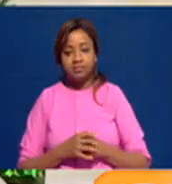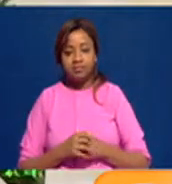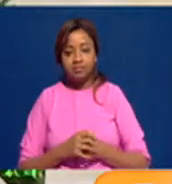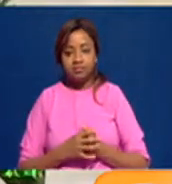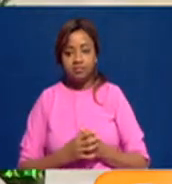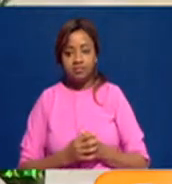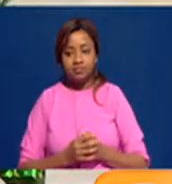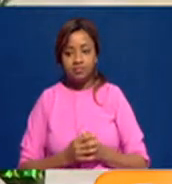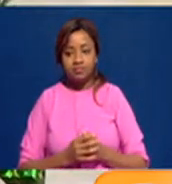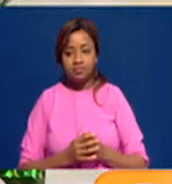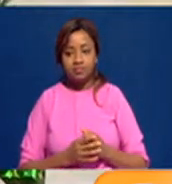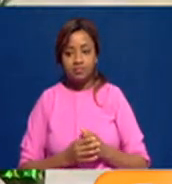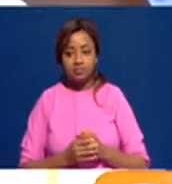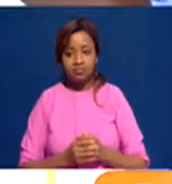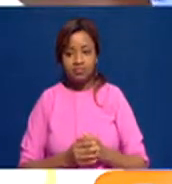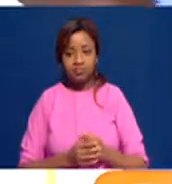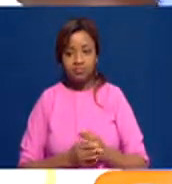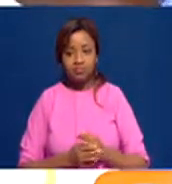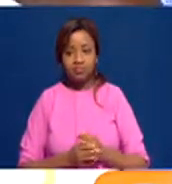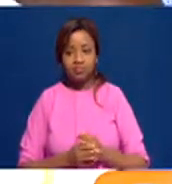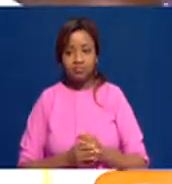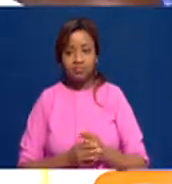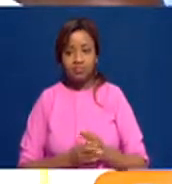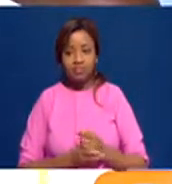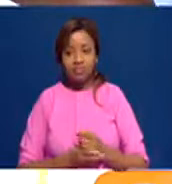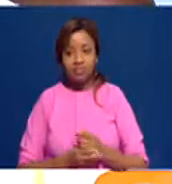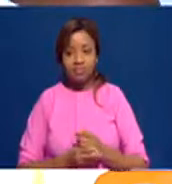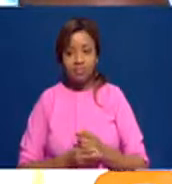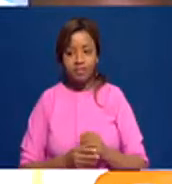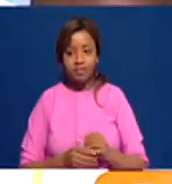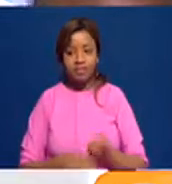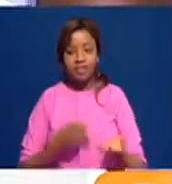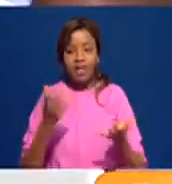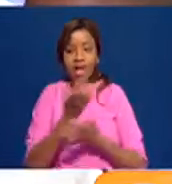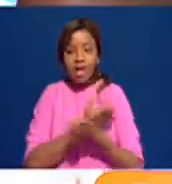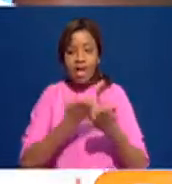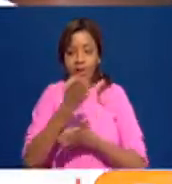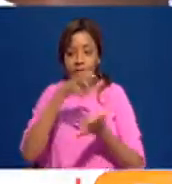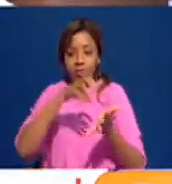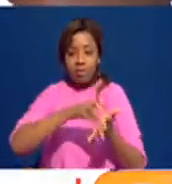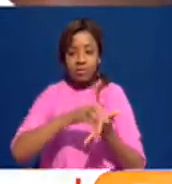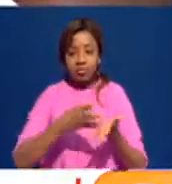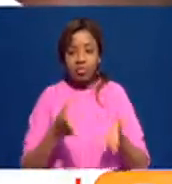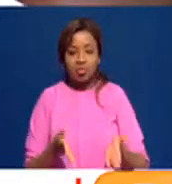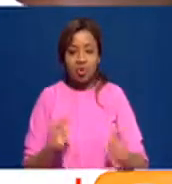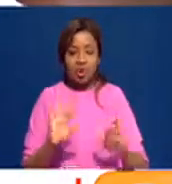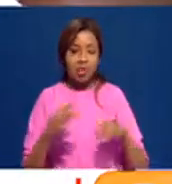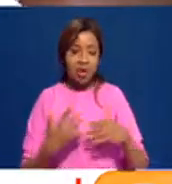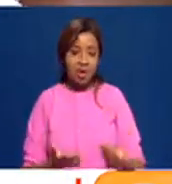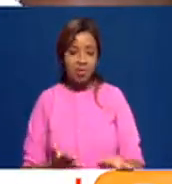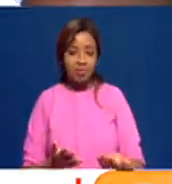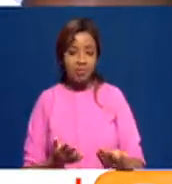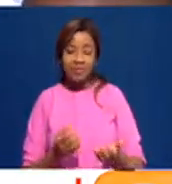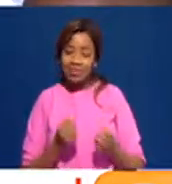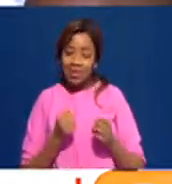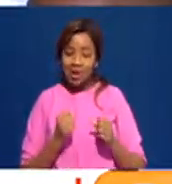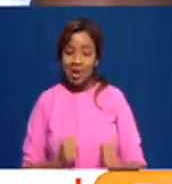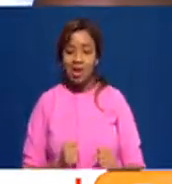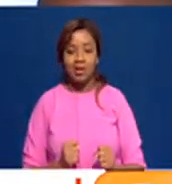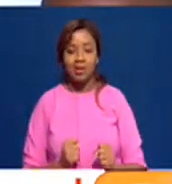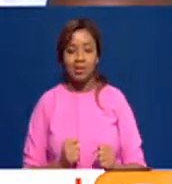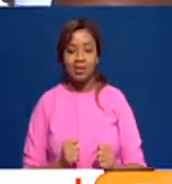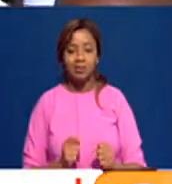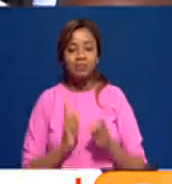Christmas. Because of the economic situation that we are in, and also the